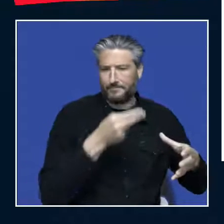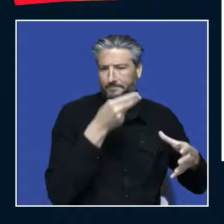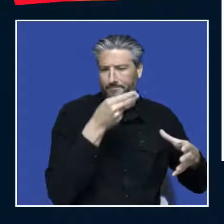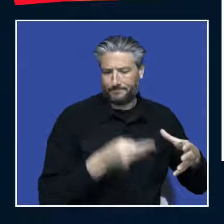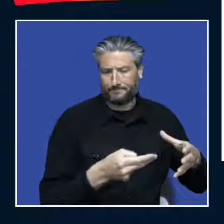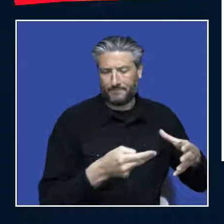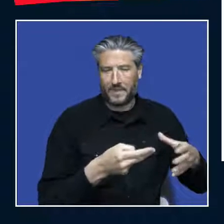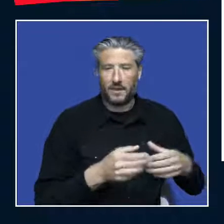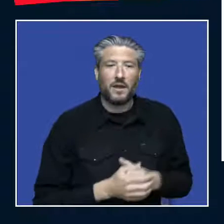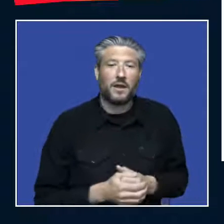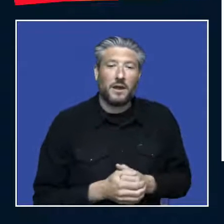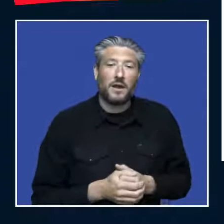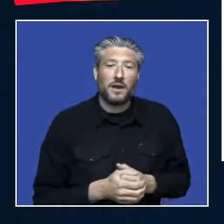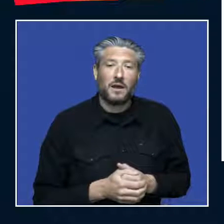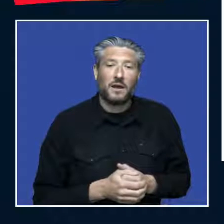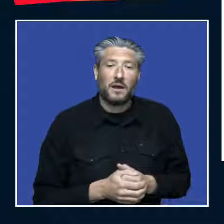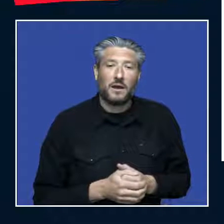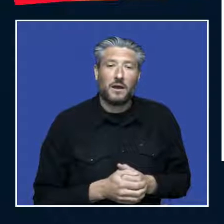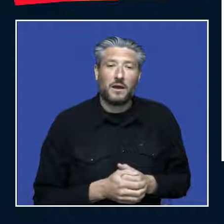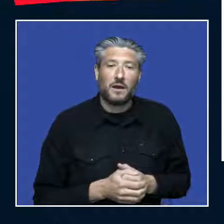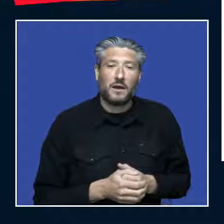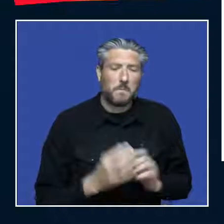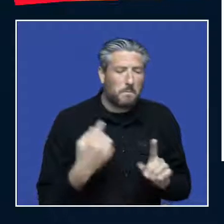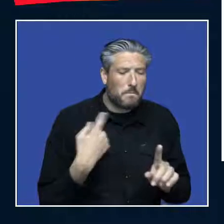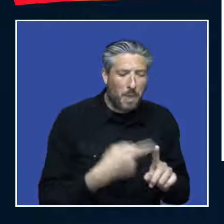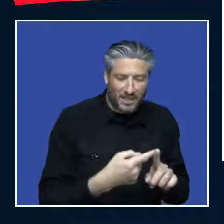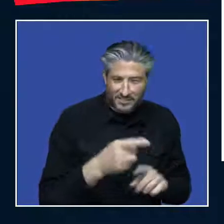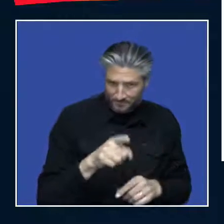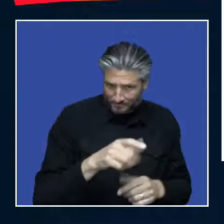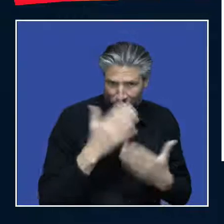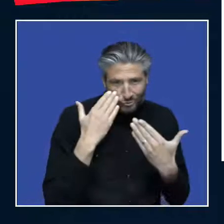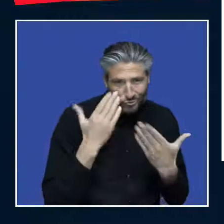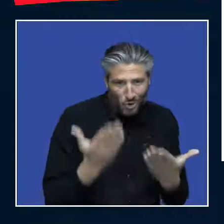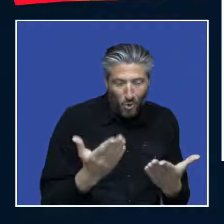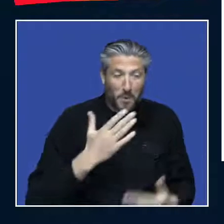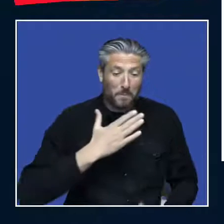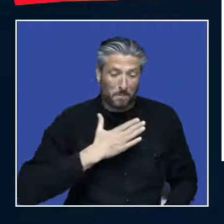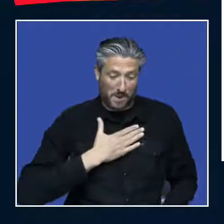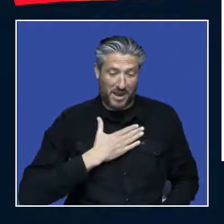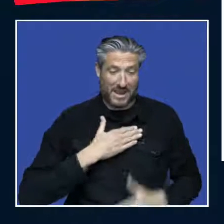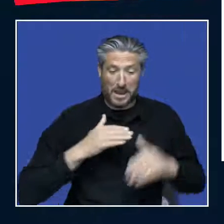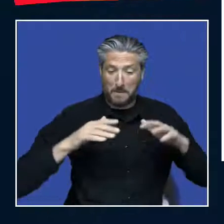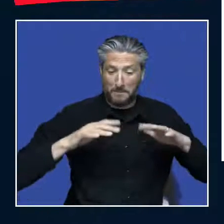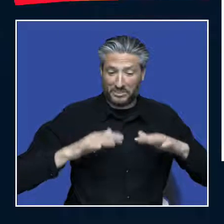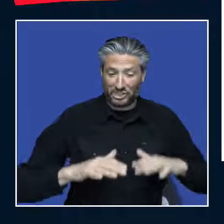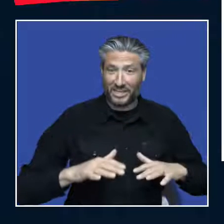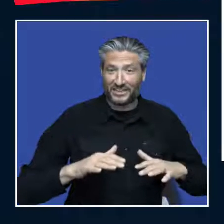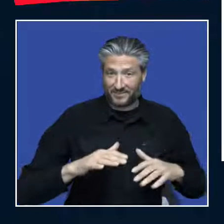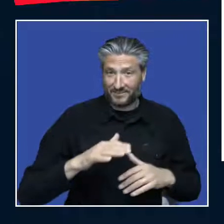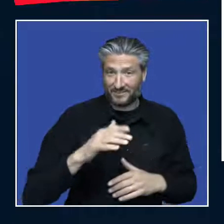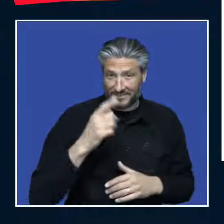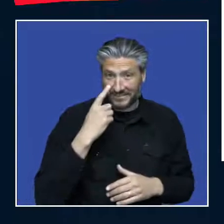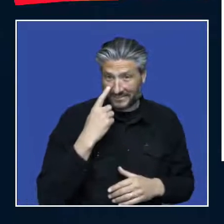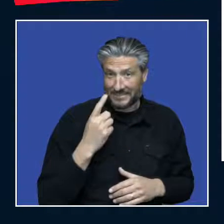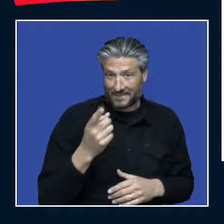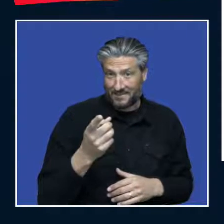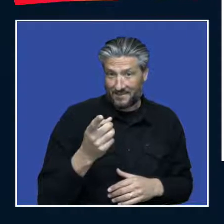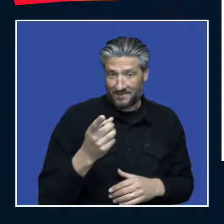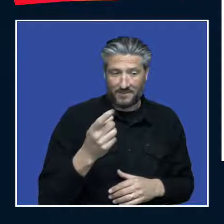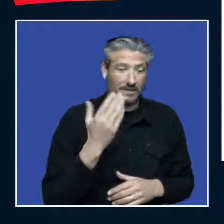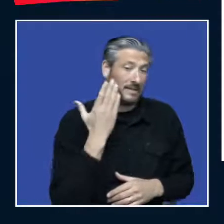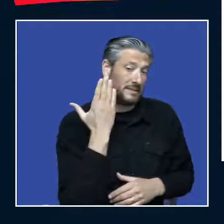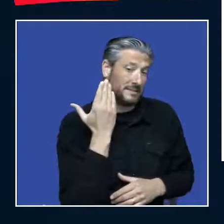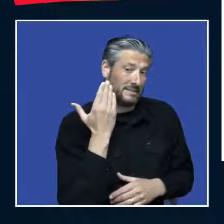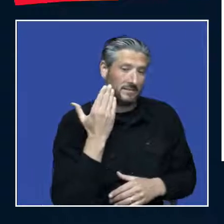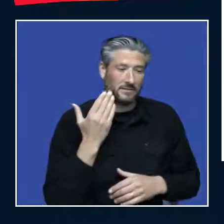also want to show you how pretty it is on my machine as I'm using so I just installed Docker on my